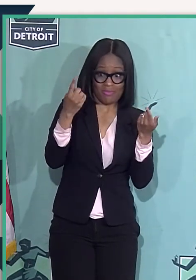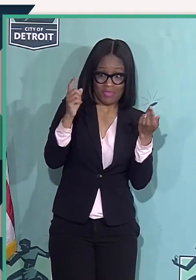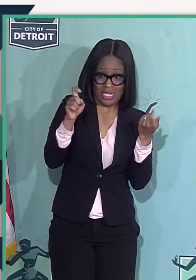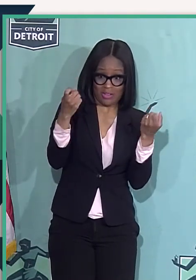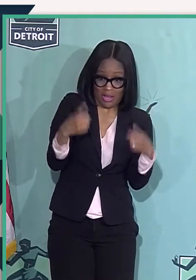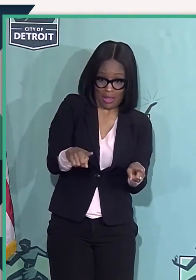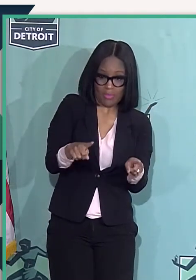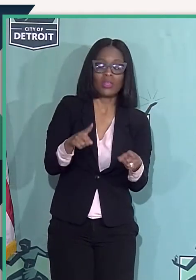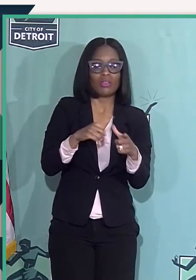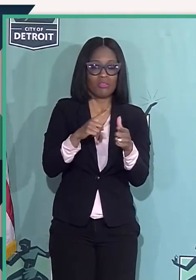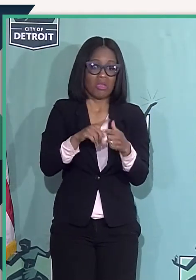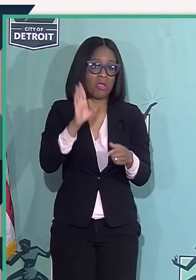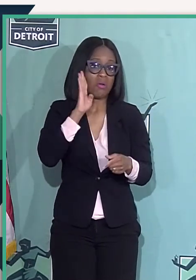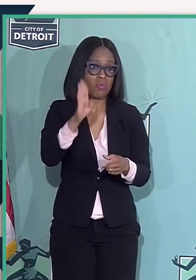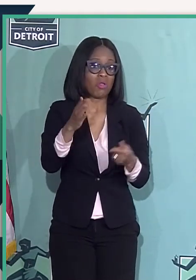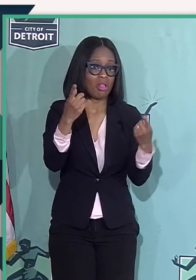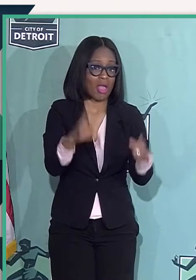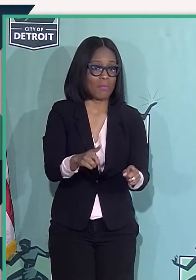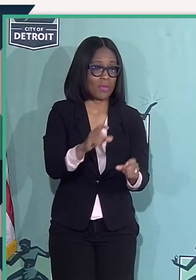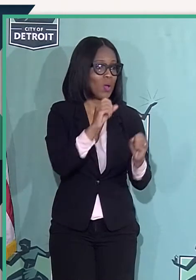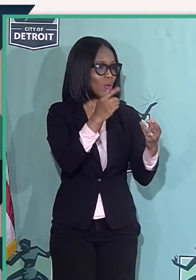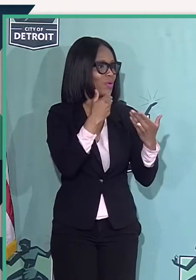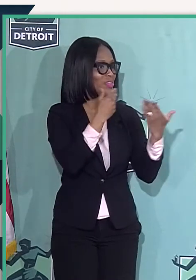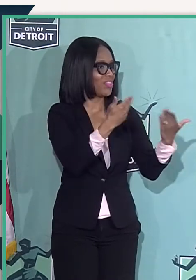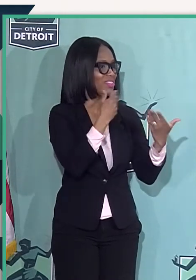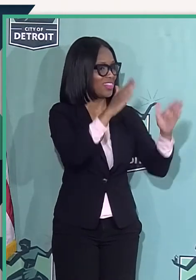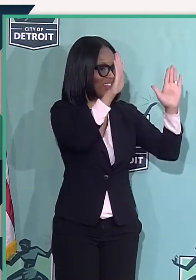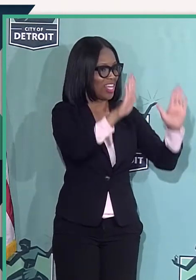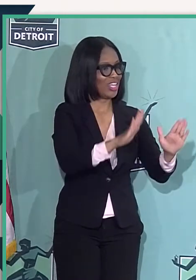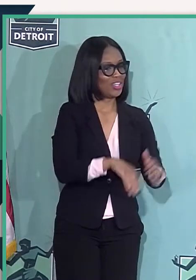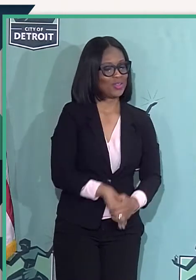we see that that's fit. Okay, great, thank you very much. Thank you.